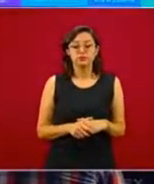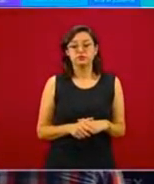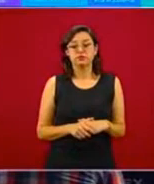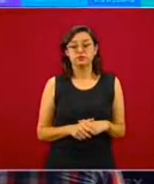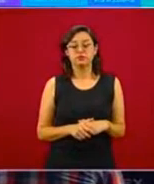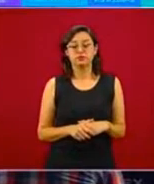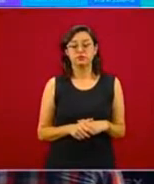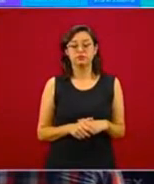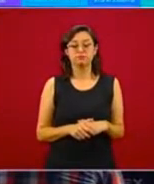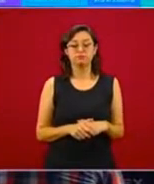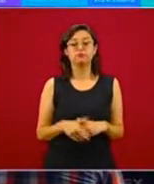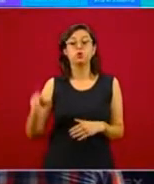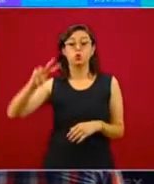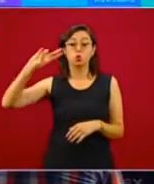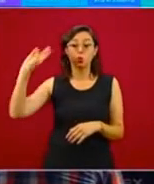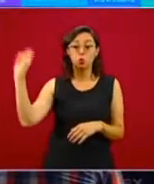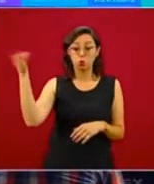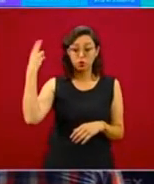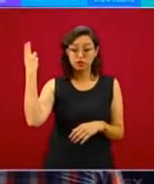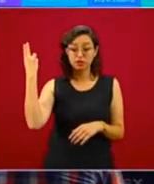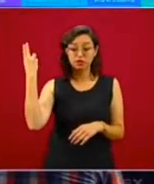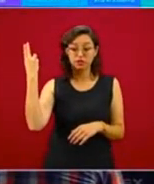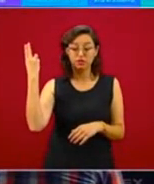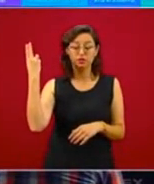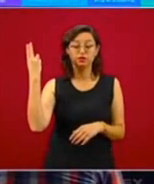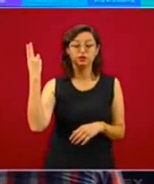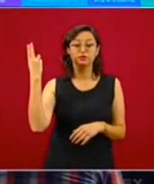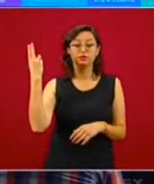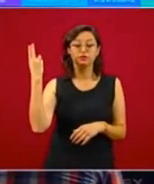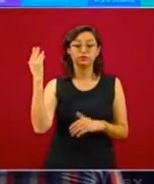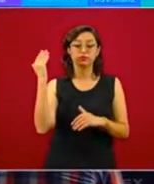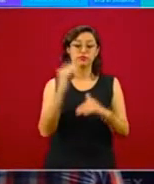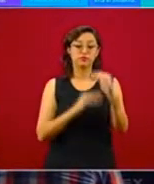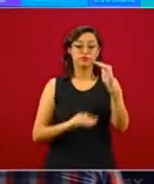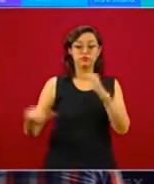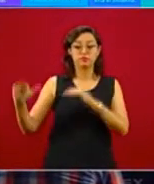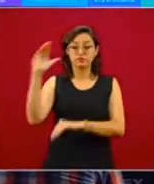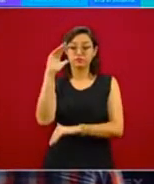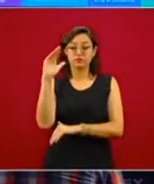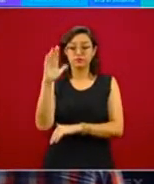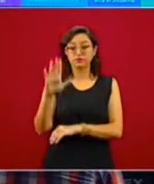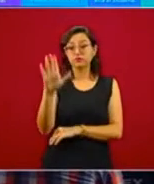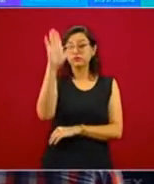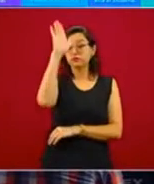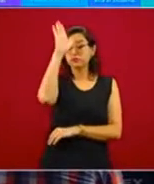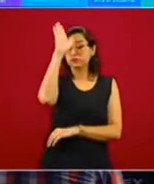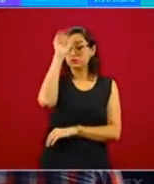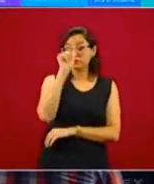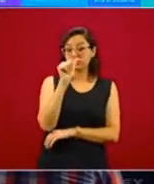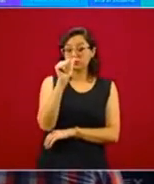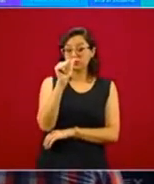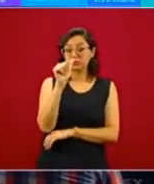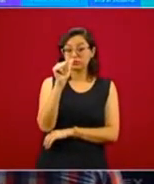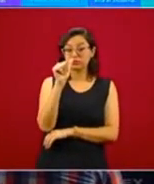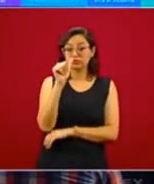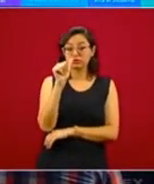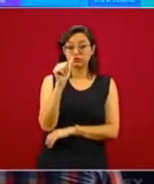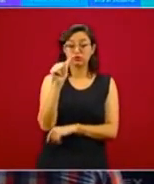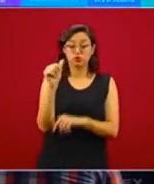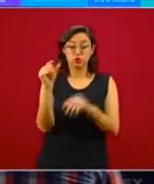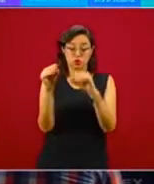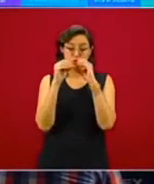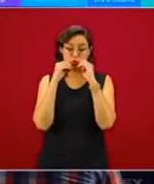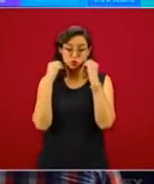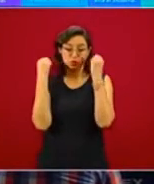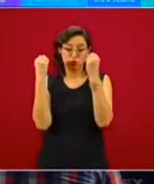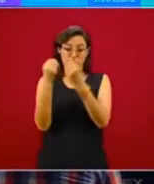those presented delays. And in higher education, we have an agreement with